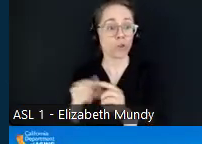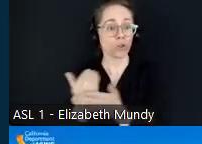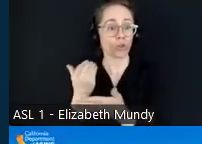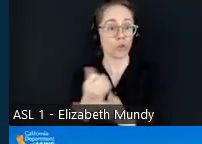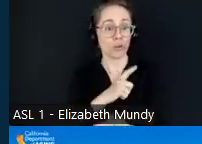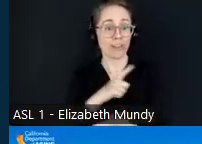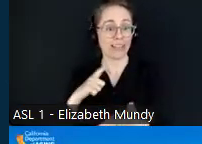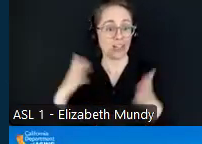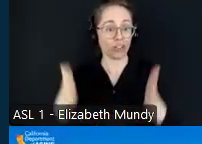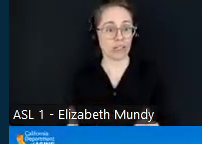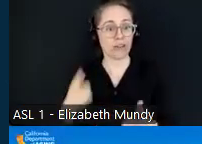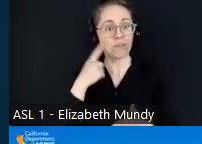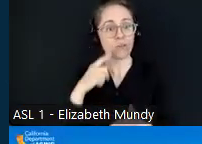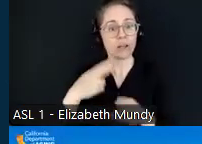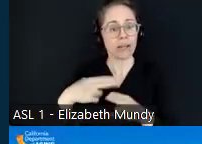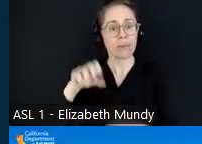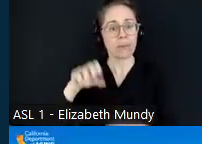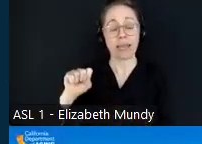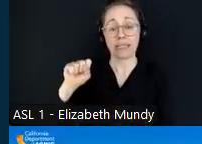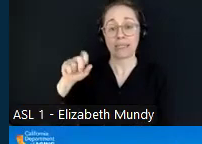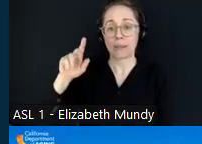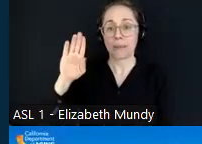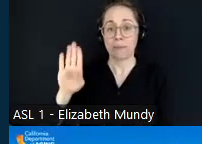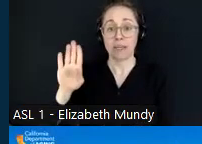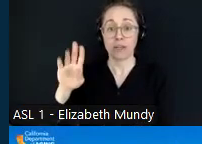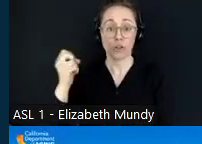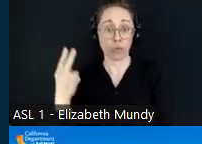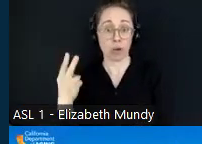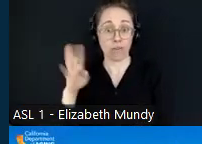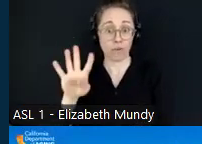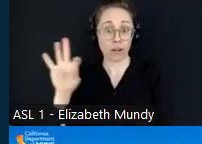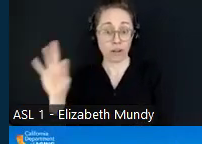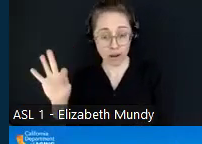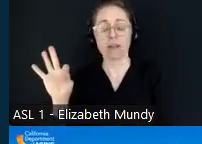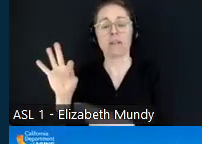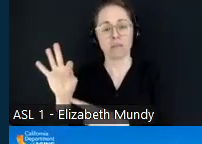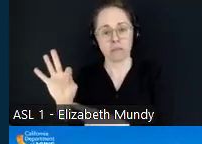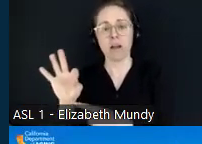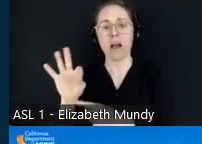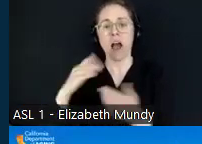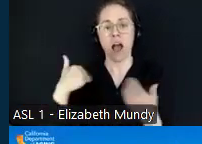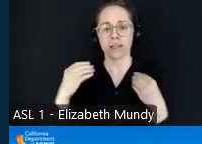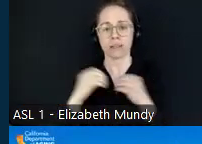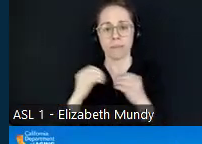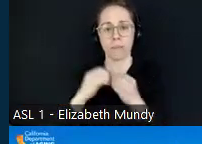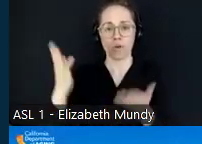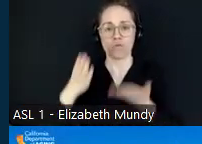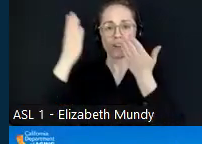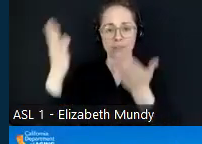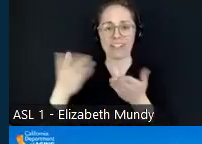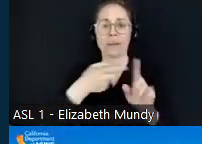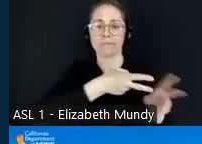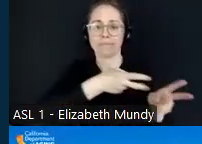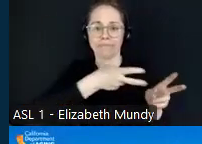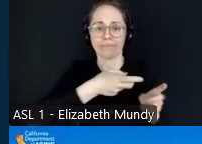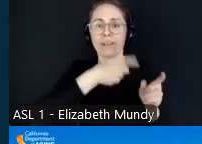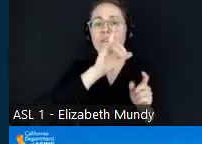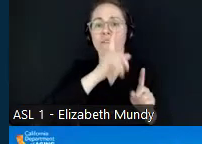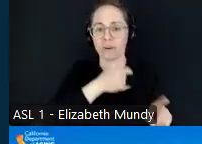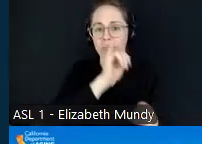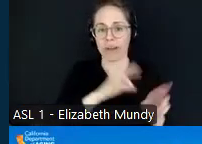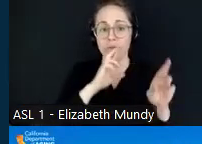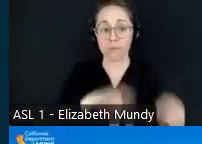SB 1249, that advances some of the recommendations in that report. We're thrilled, and I apologize if you've heard